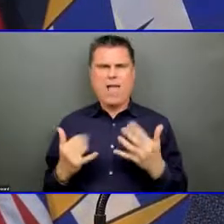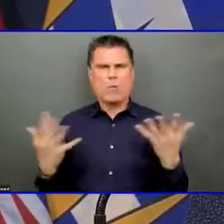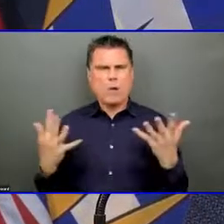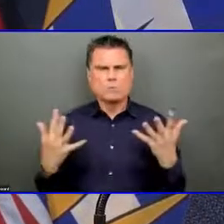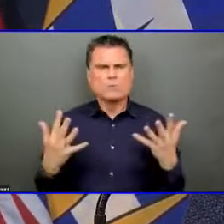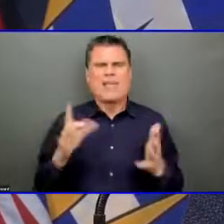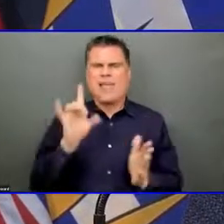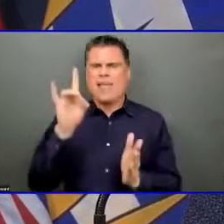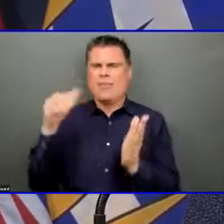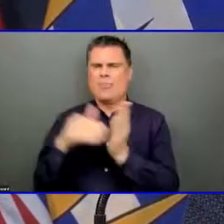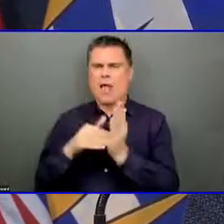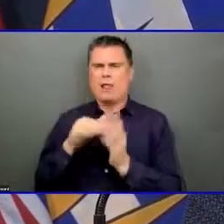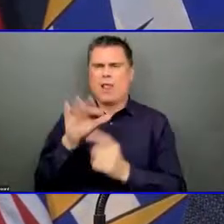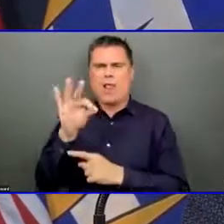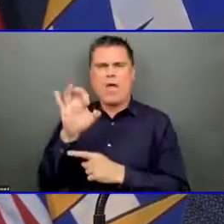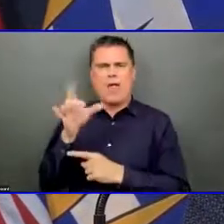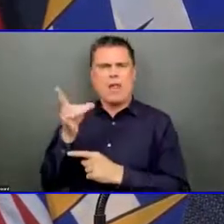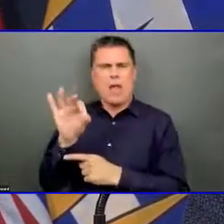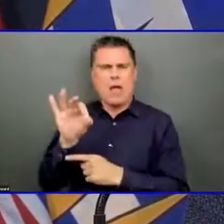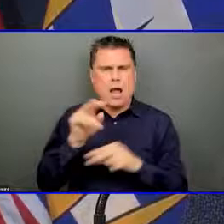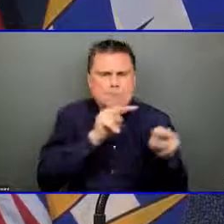79,000 people,